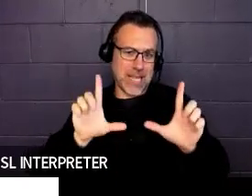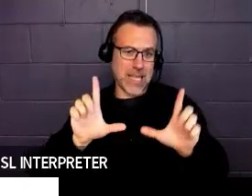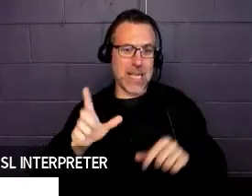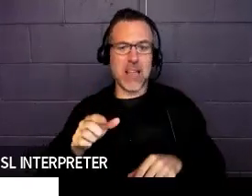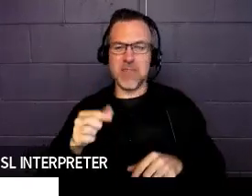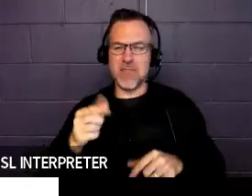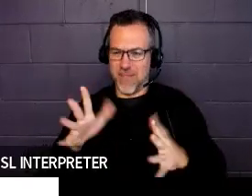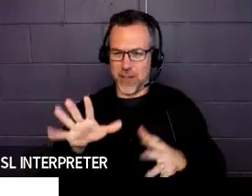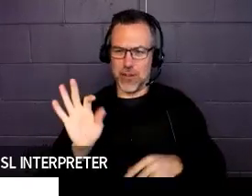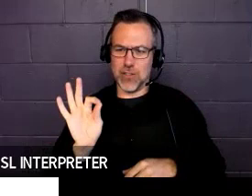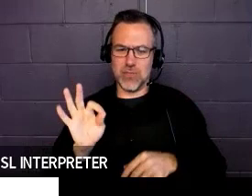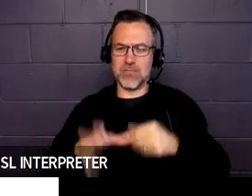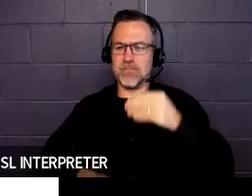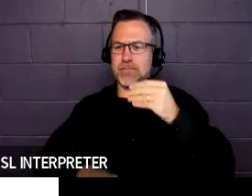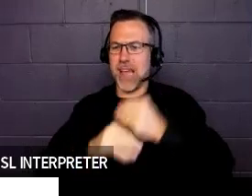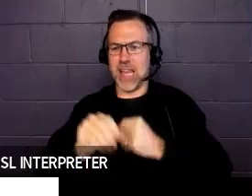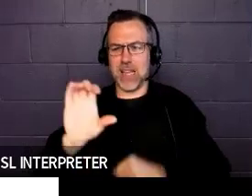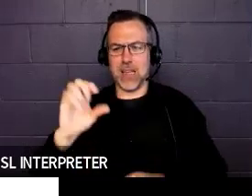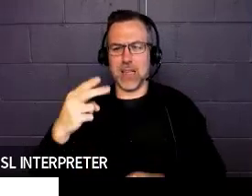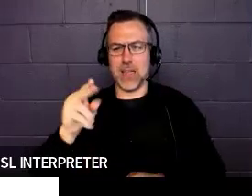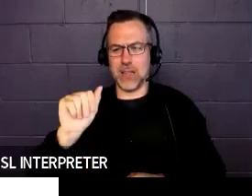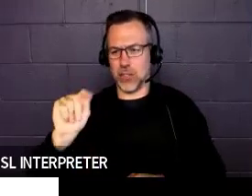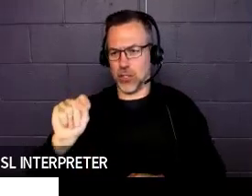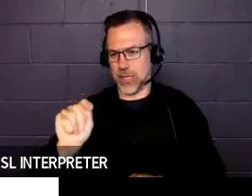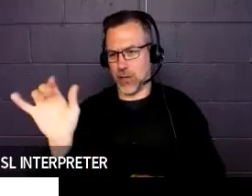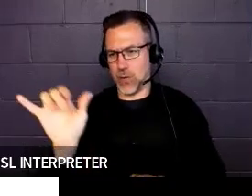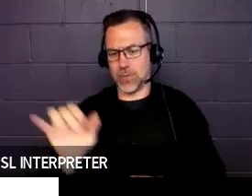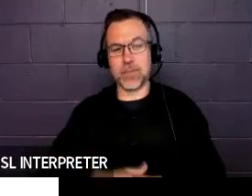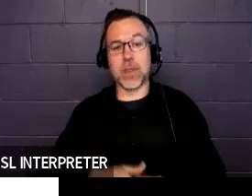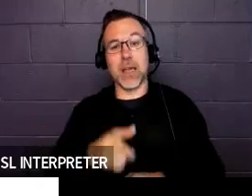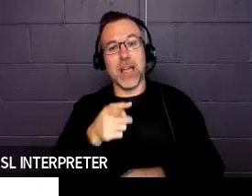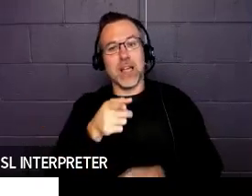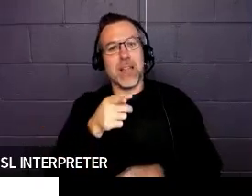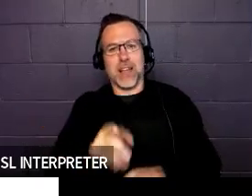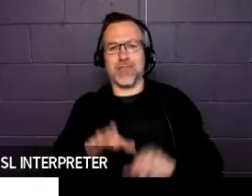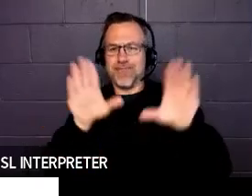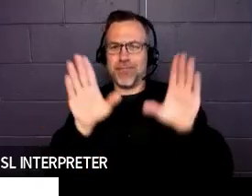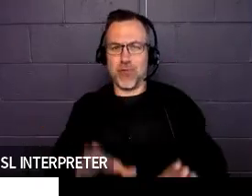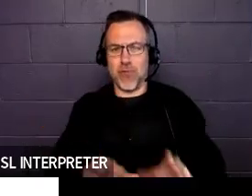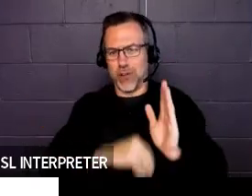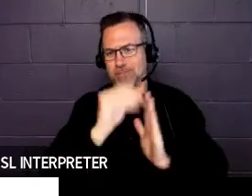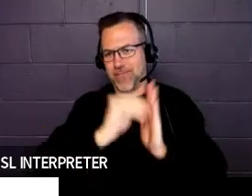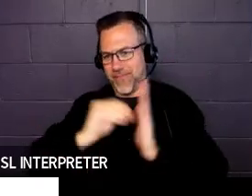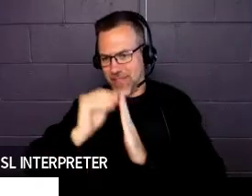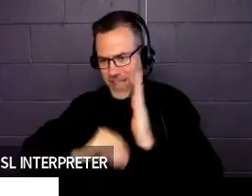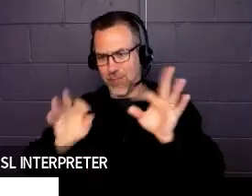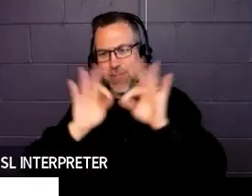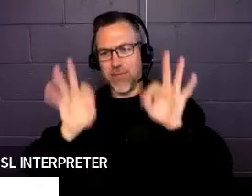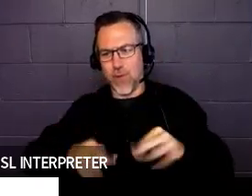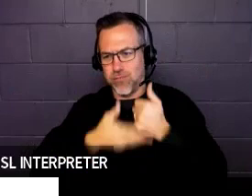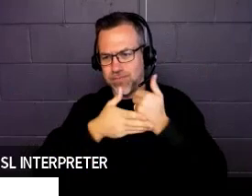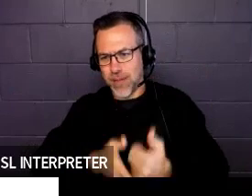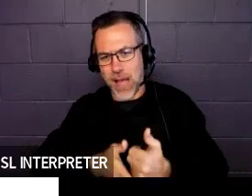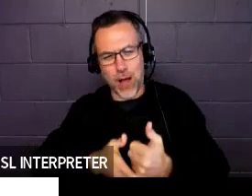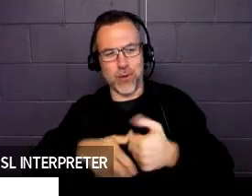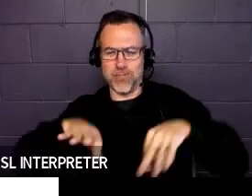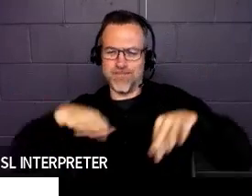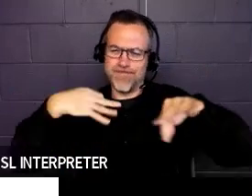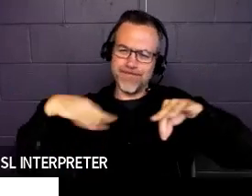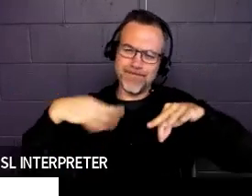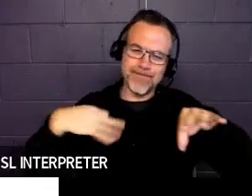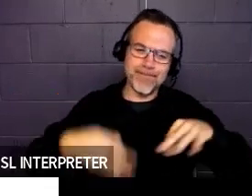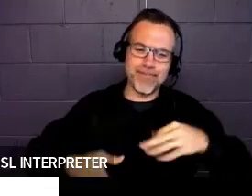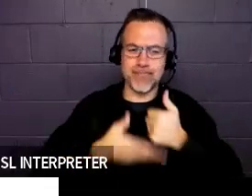the chat as well, this link. This is a great tool to use when filling out those forms, gives directions, can answer a